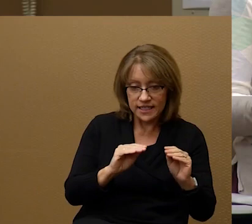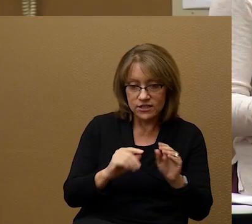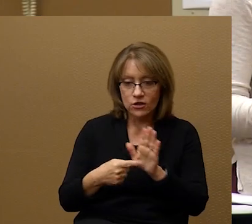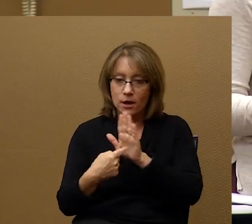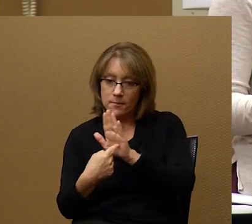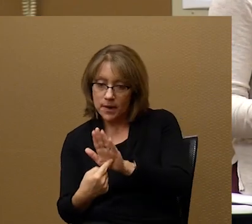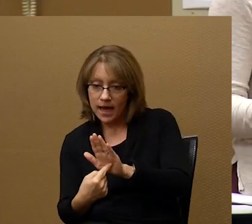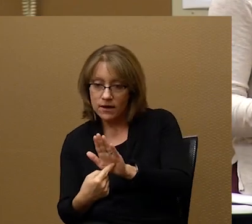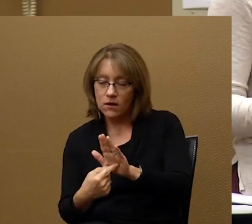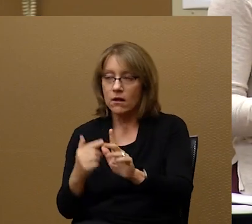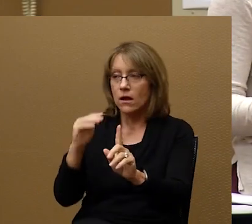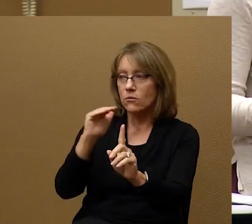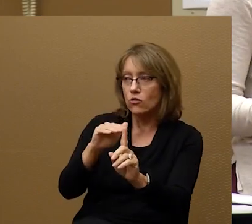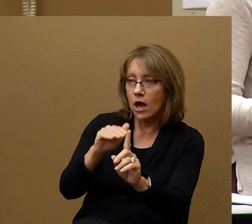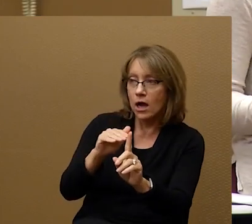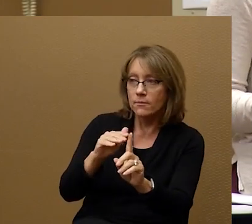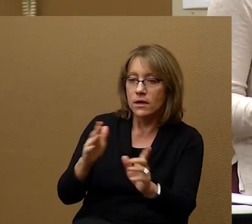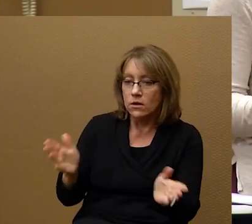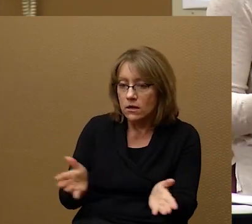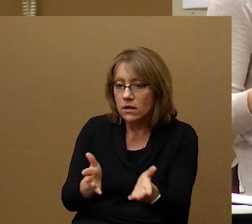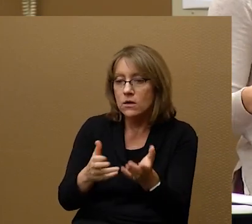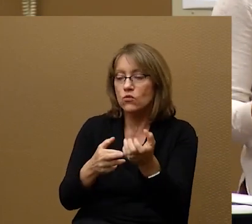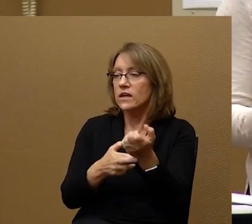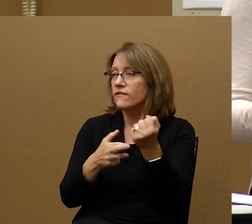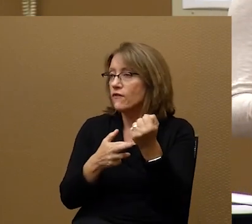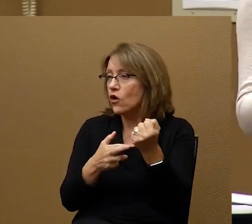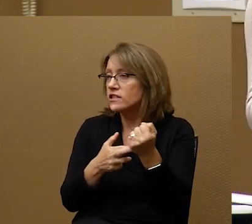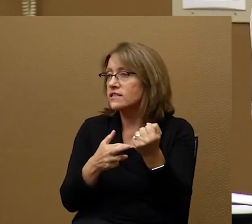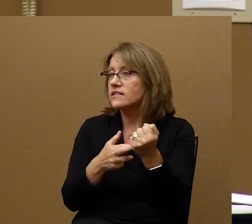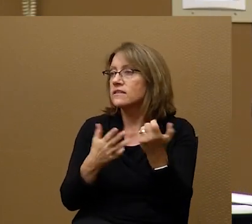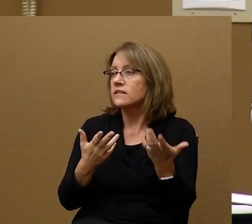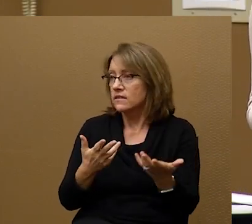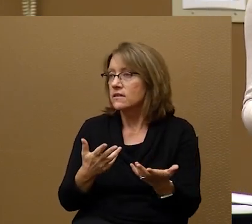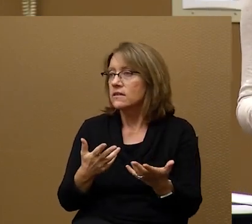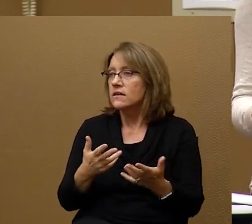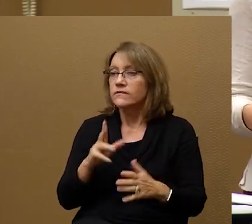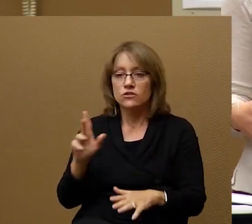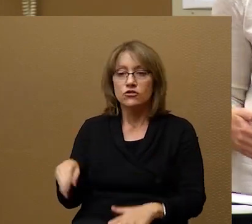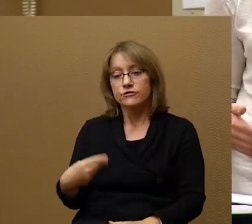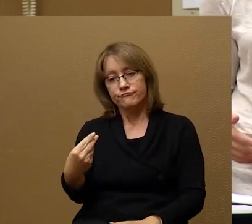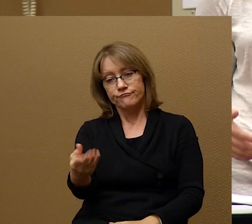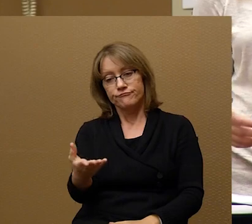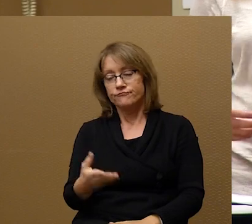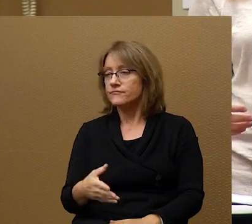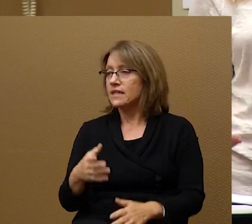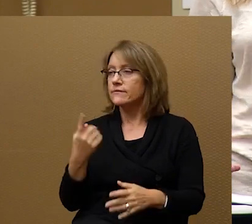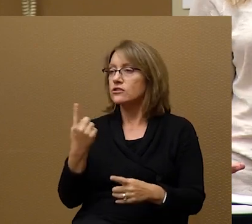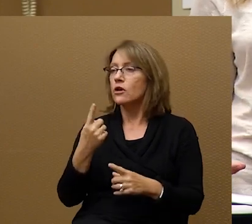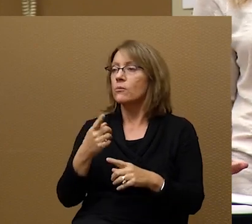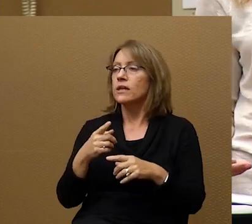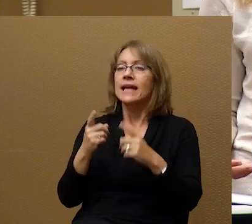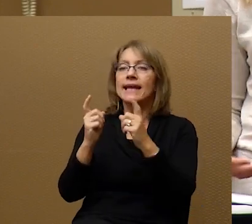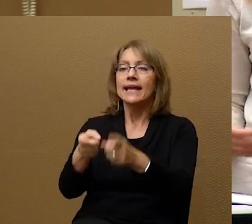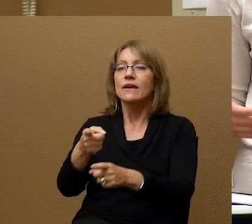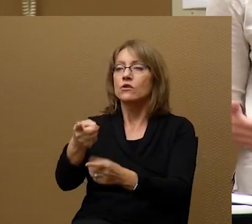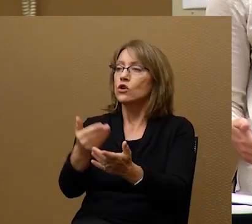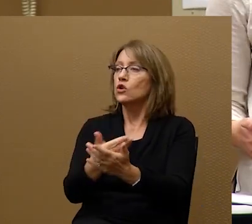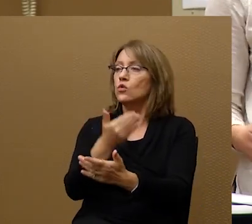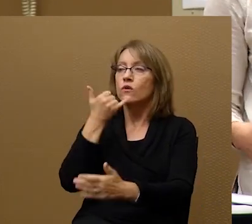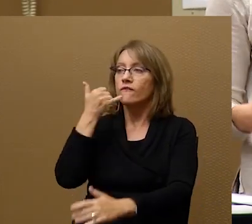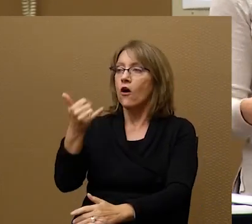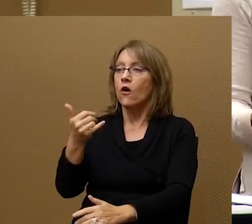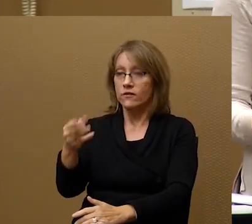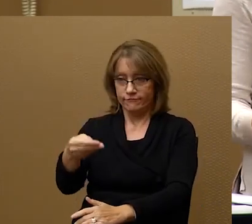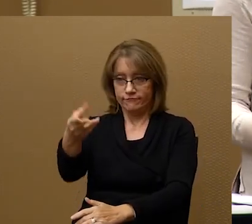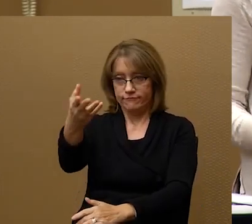to teach them how to use their schedule. If you just were handed, you know, a brand new phone, someone has to teach you how to